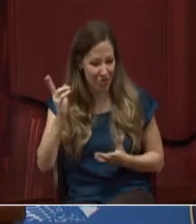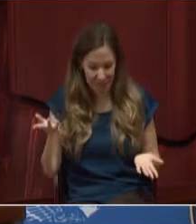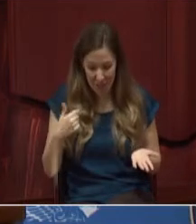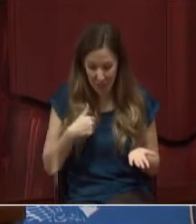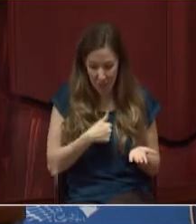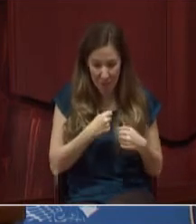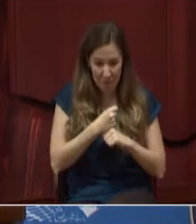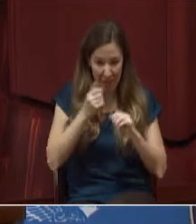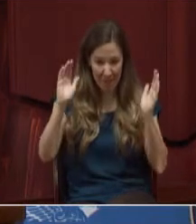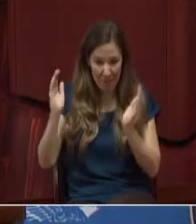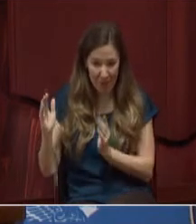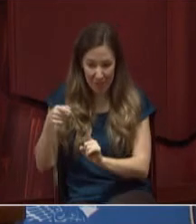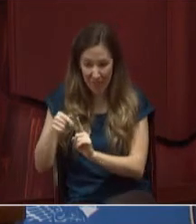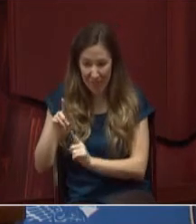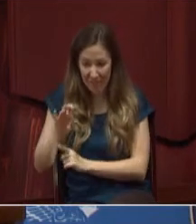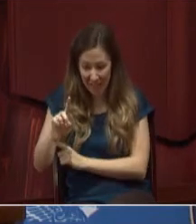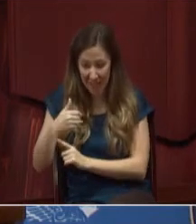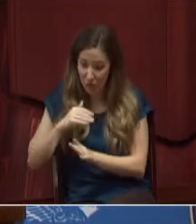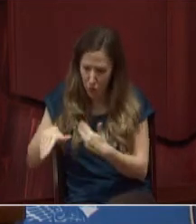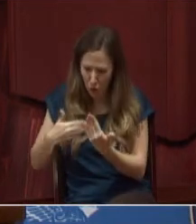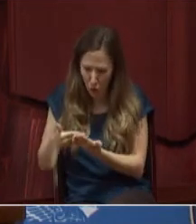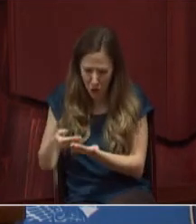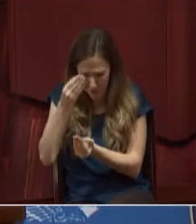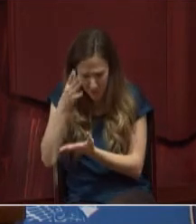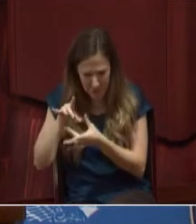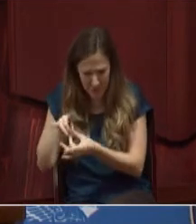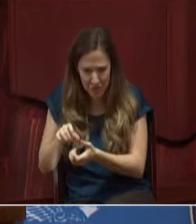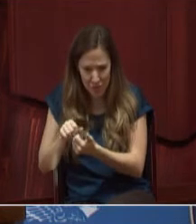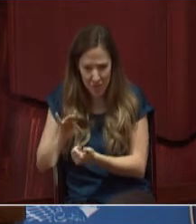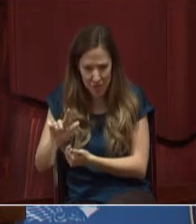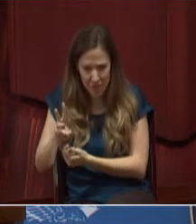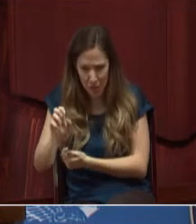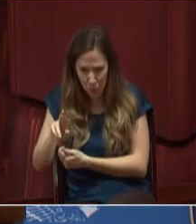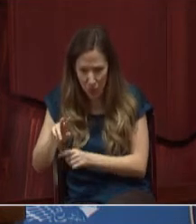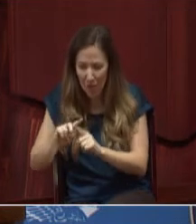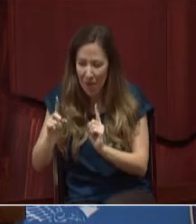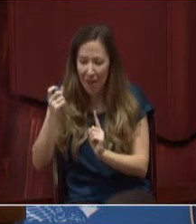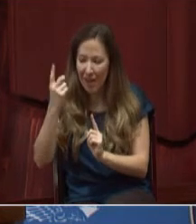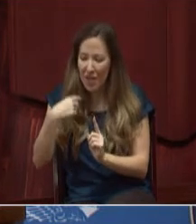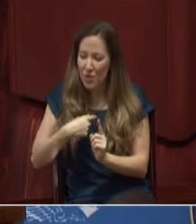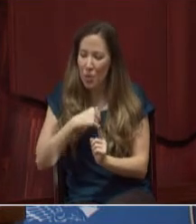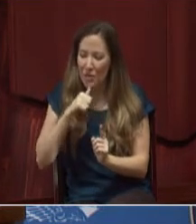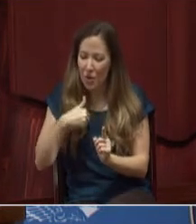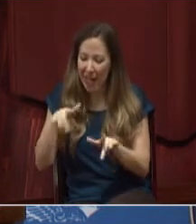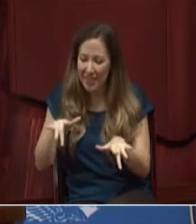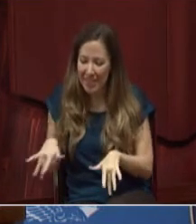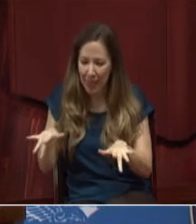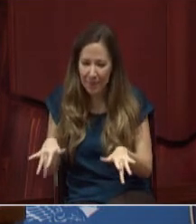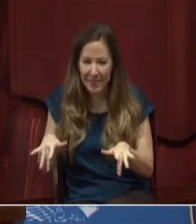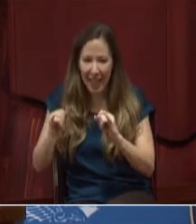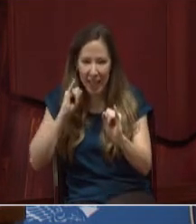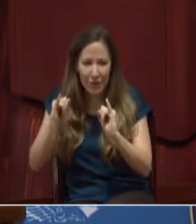David has them, of the Civil War. But what we don't have are taped interviews with the participants and the generals and the